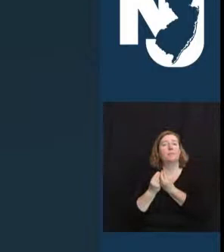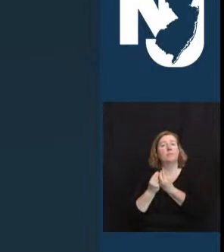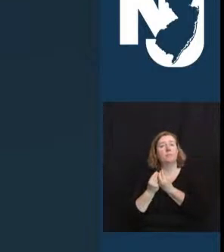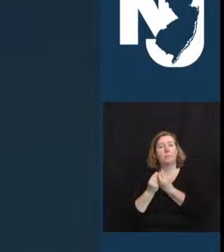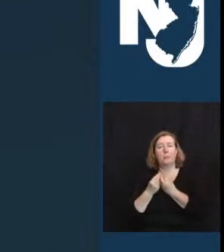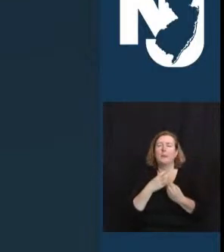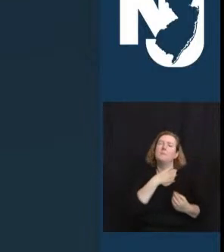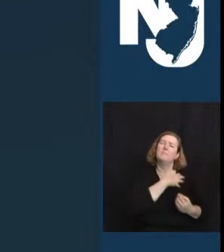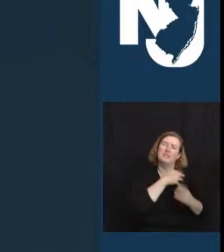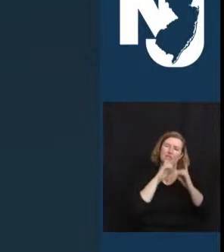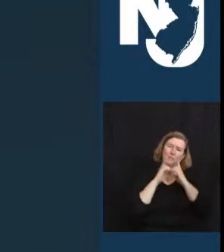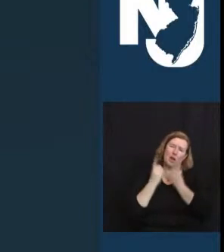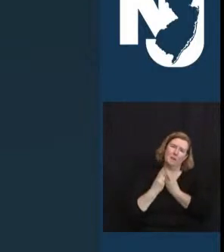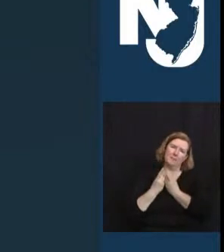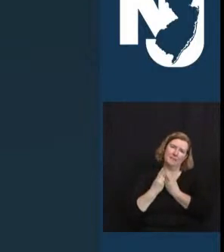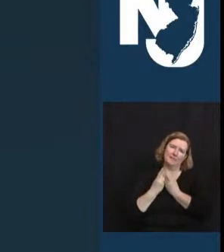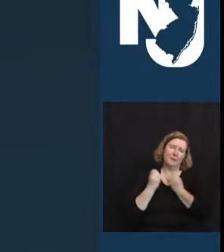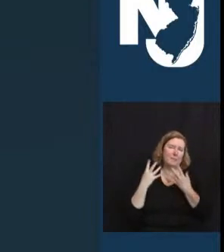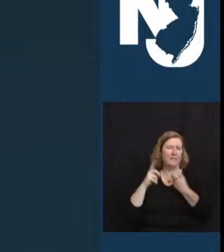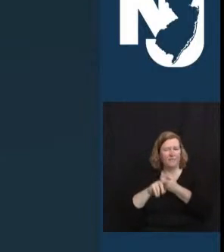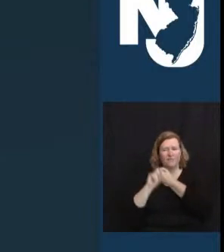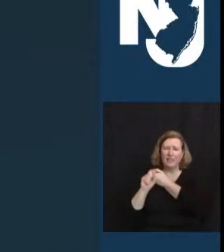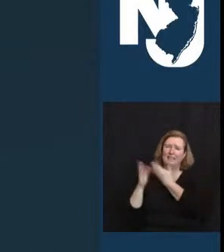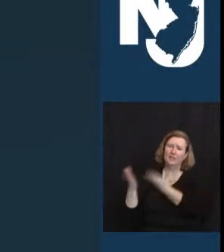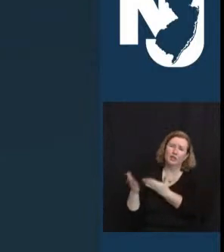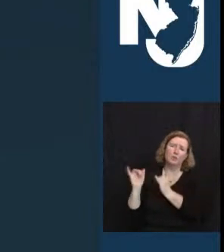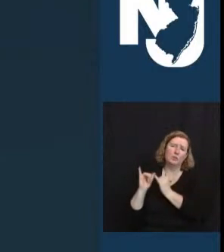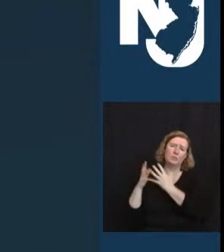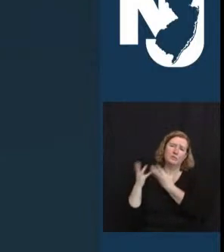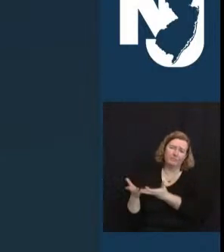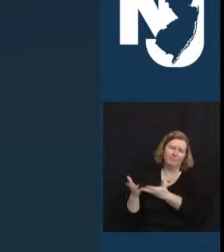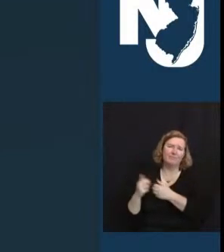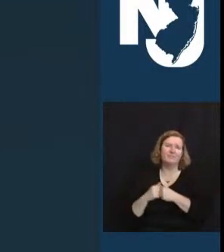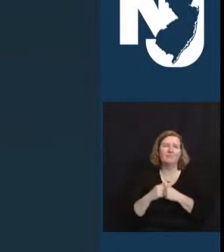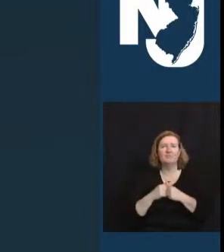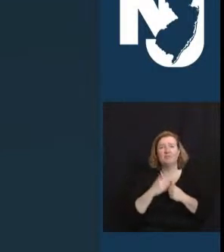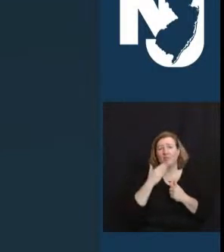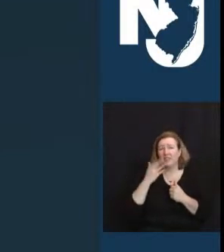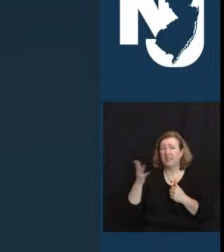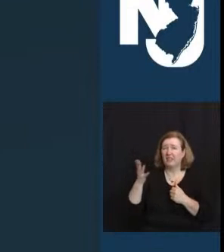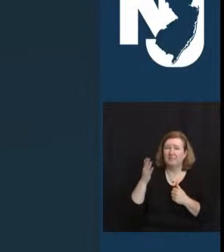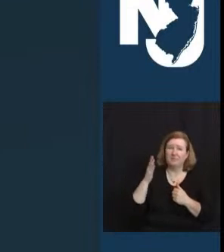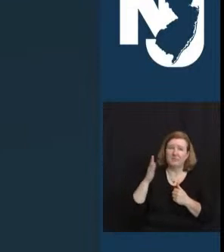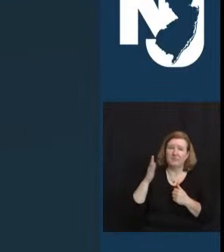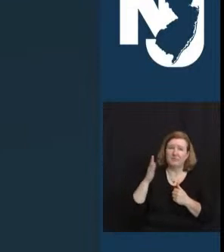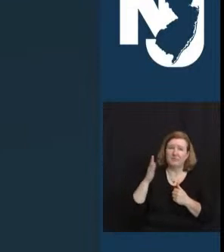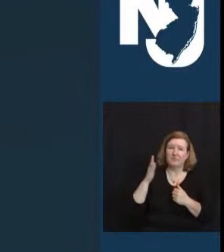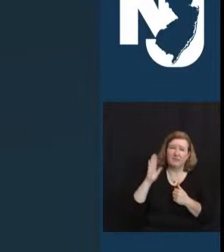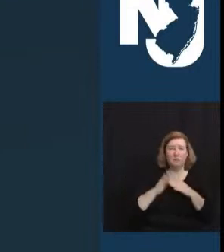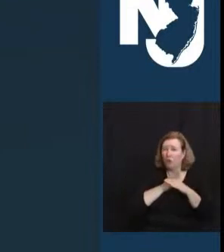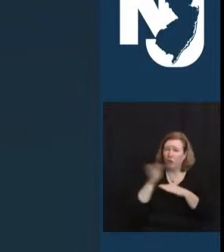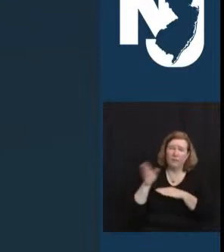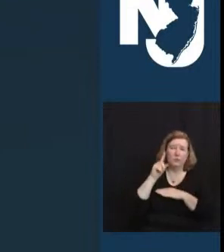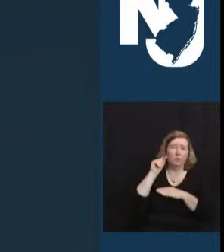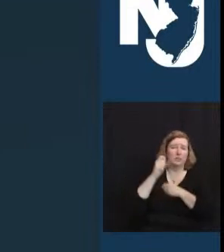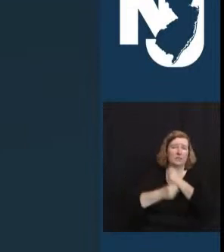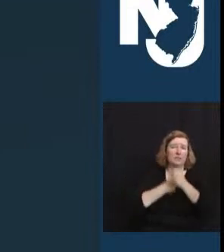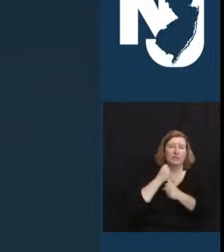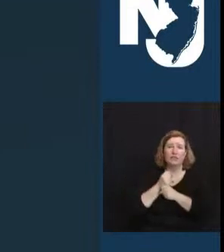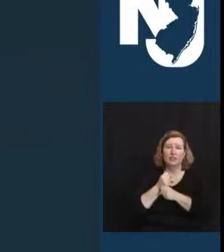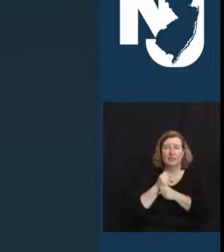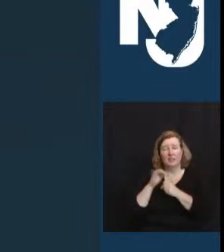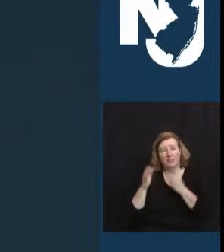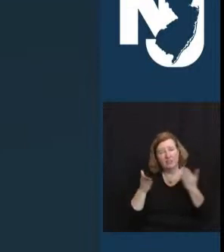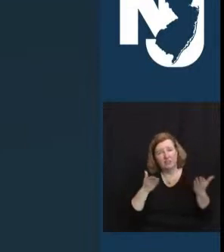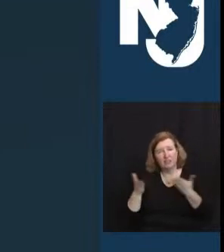many friends he made across the city. We thank Hector for his more than 2 decades of service. May God